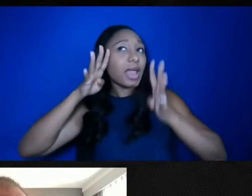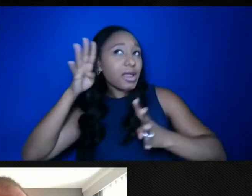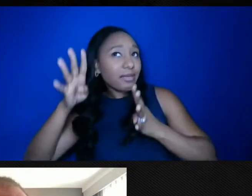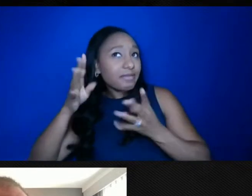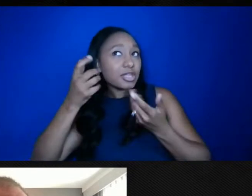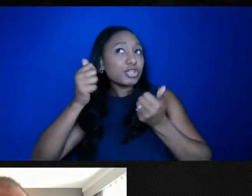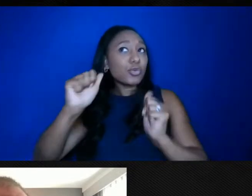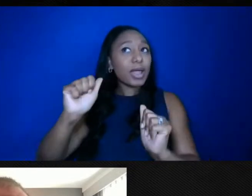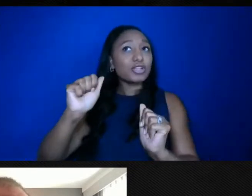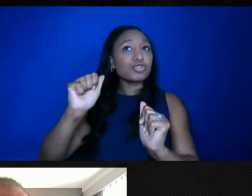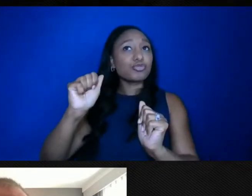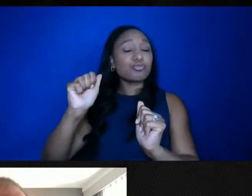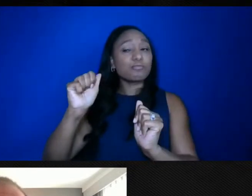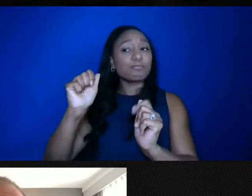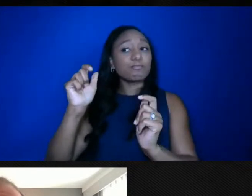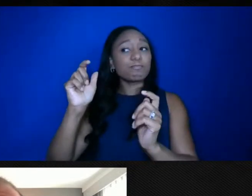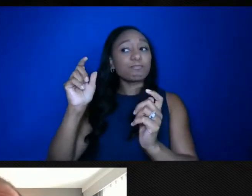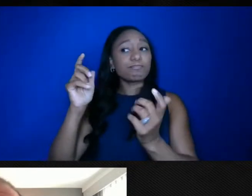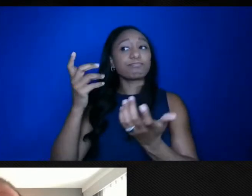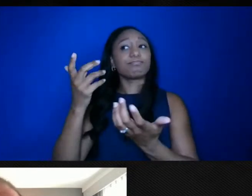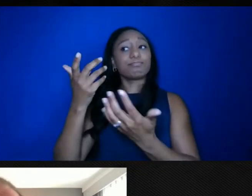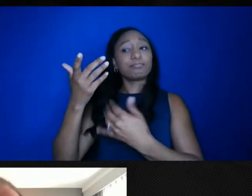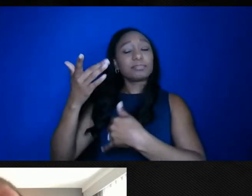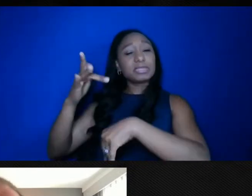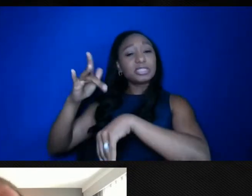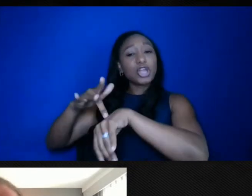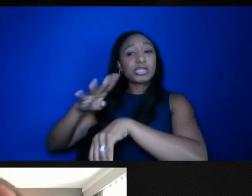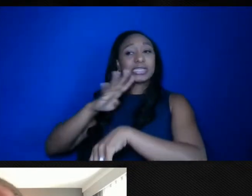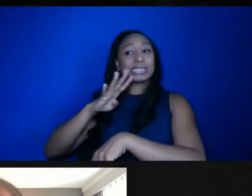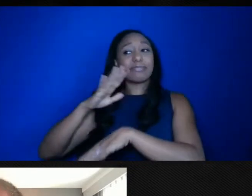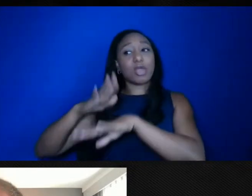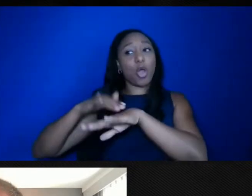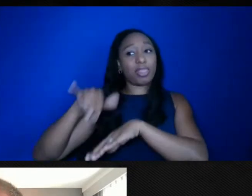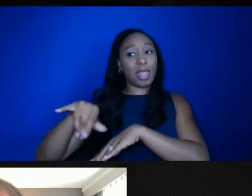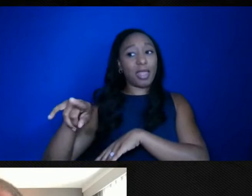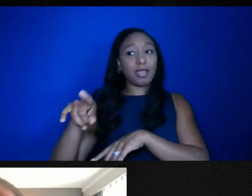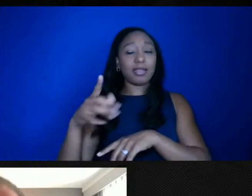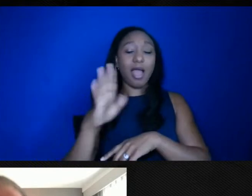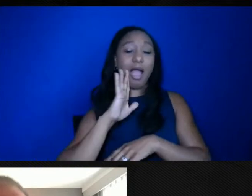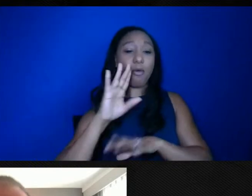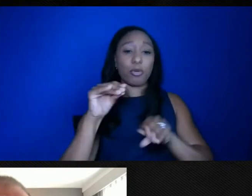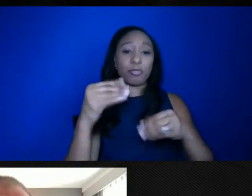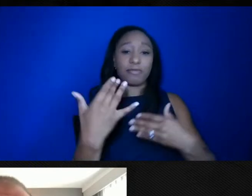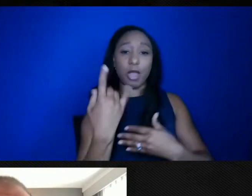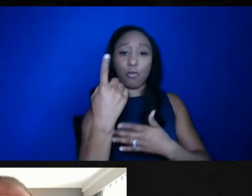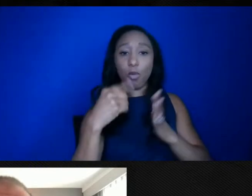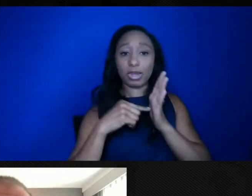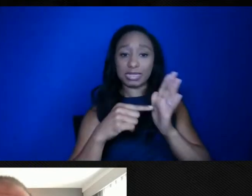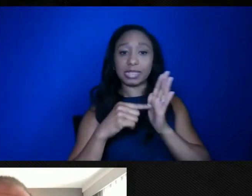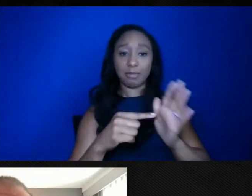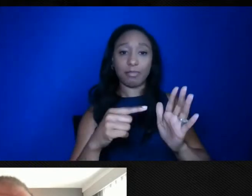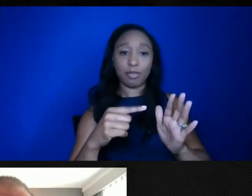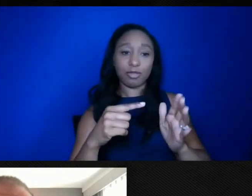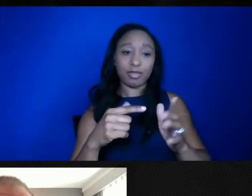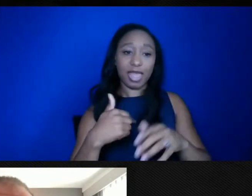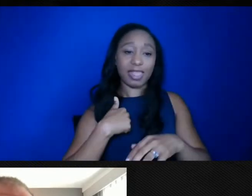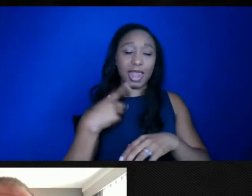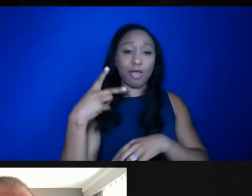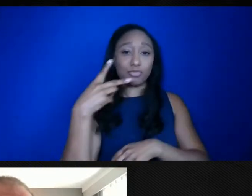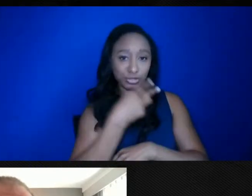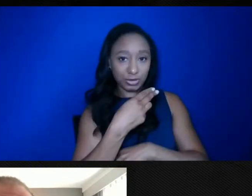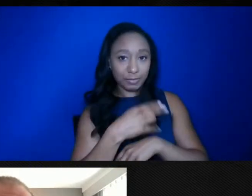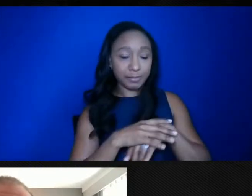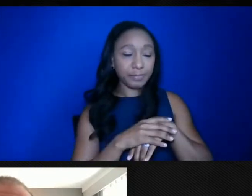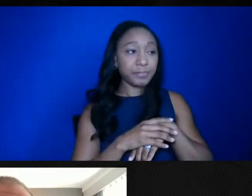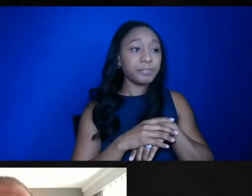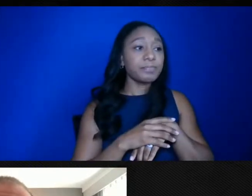this particular case. So let me give you just one example and then I'll shut up. The chapter I'm proudest of in this book